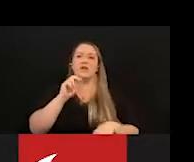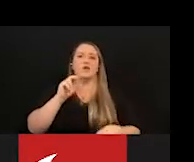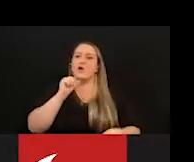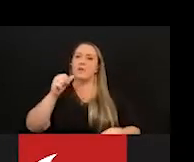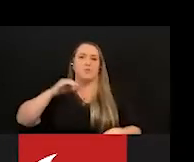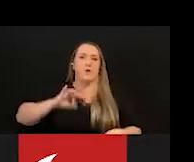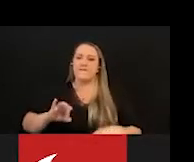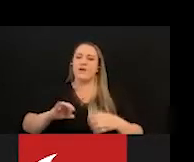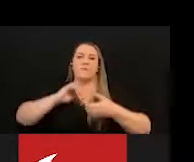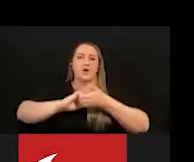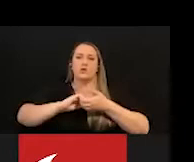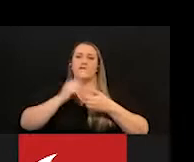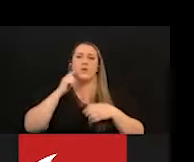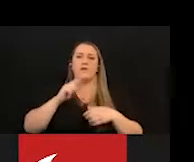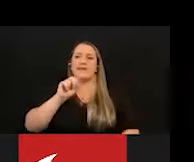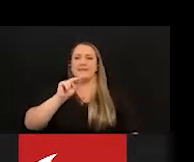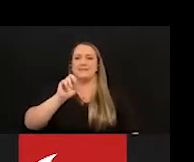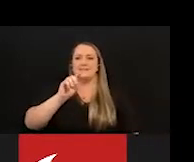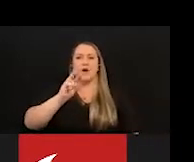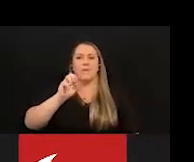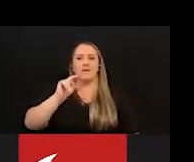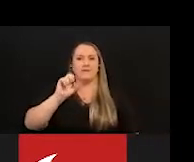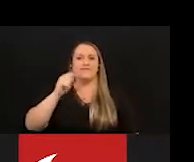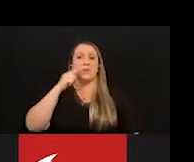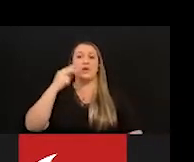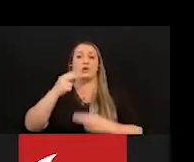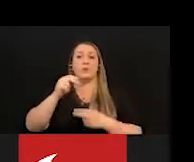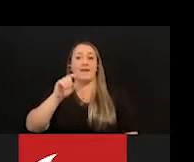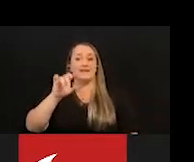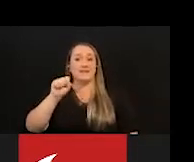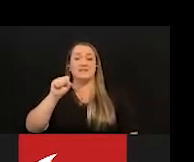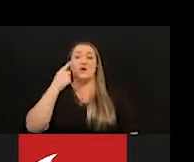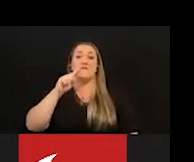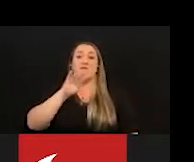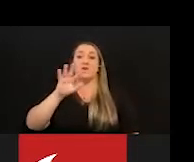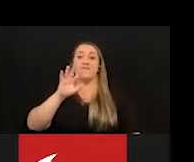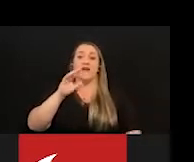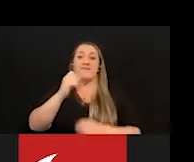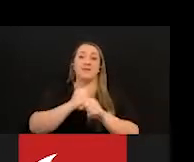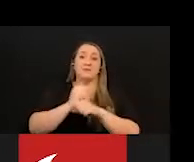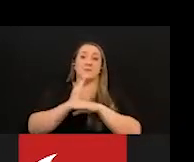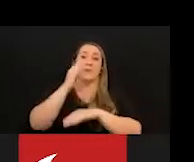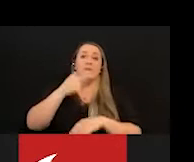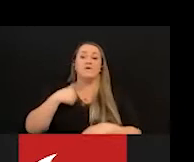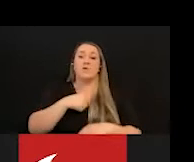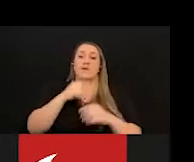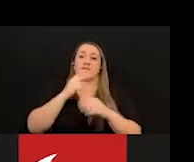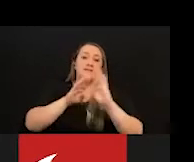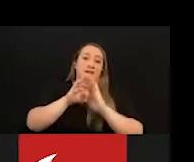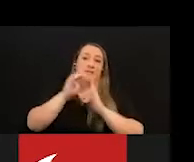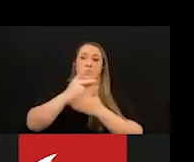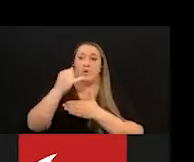for the Humanities. For over 45 years, we've made grants and developed programs and initiatives that have